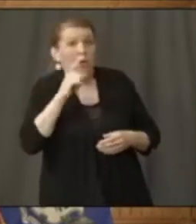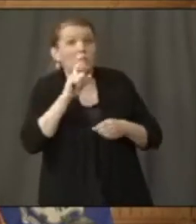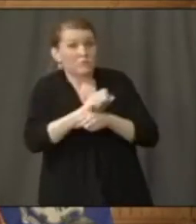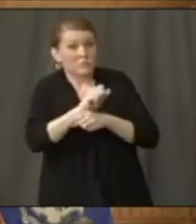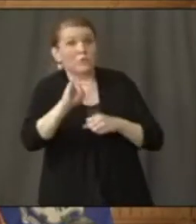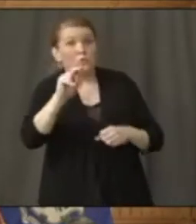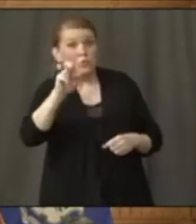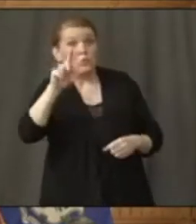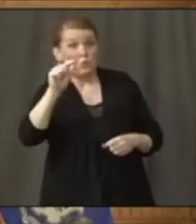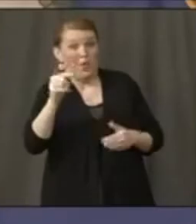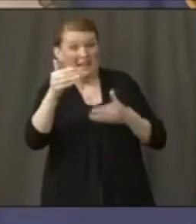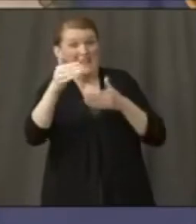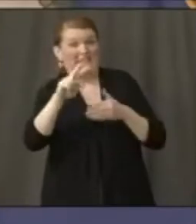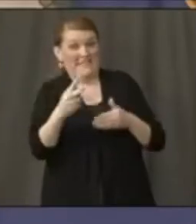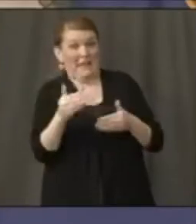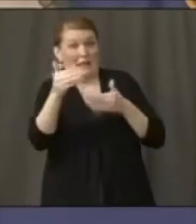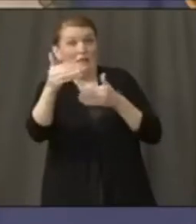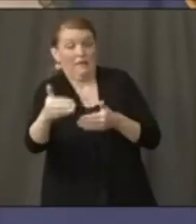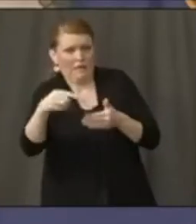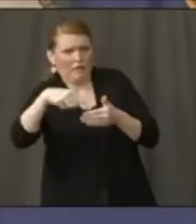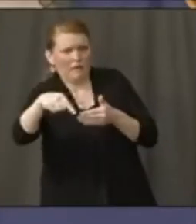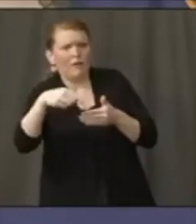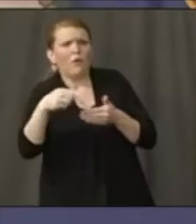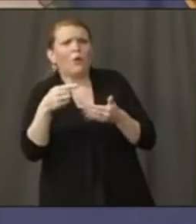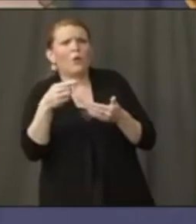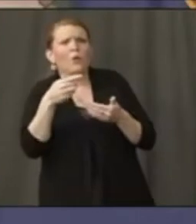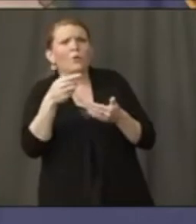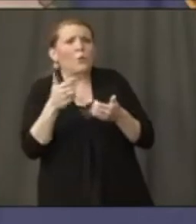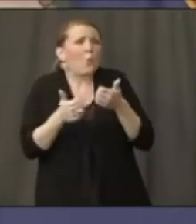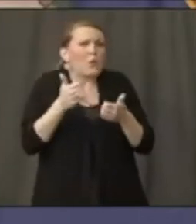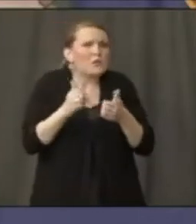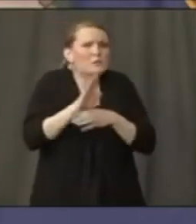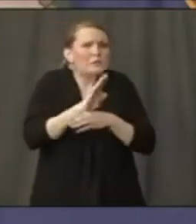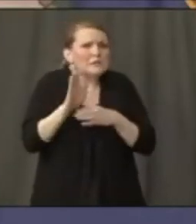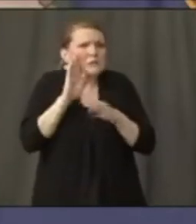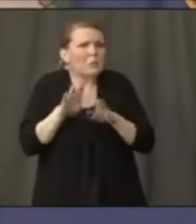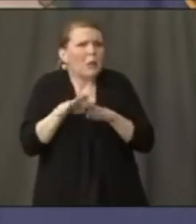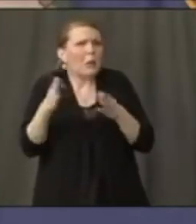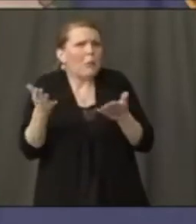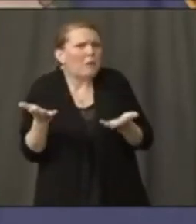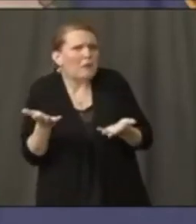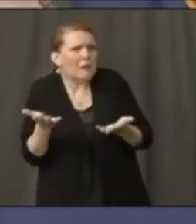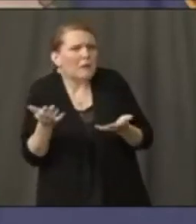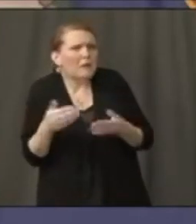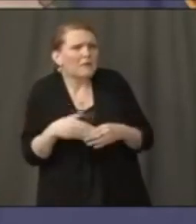think Paul would be pretty interested in seeing if we can do some indoor dining by June